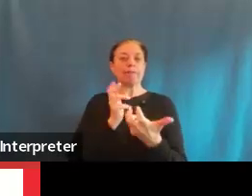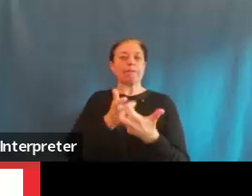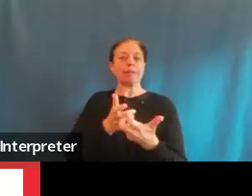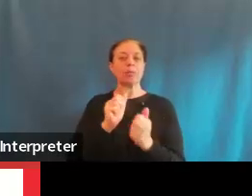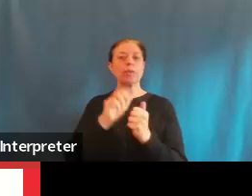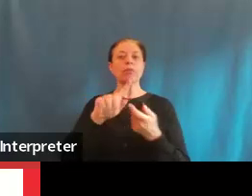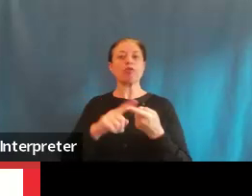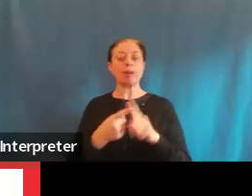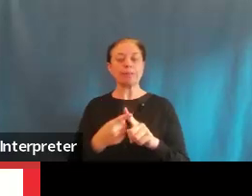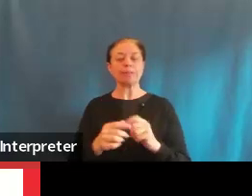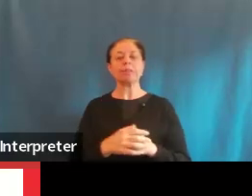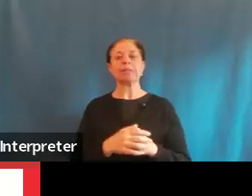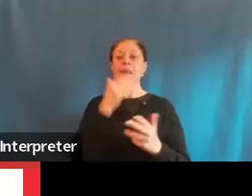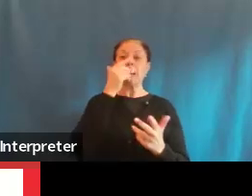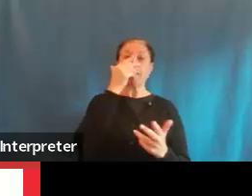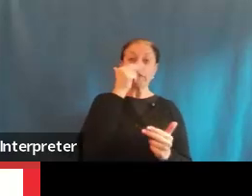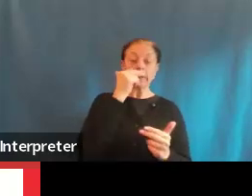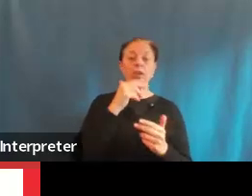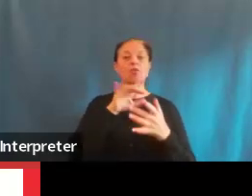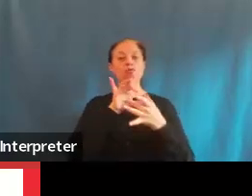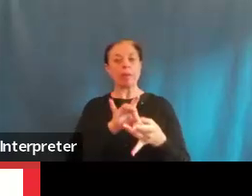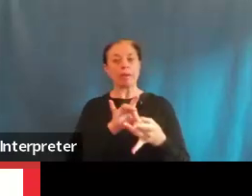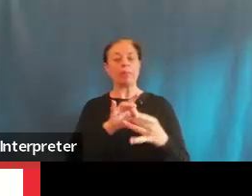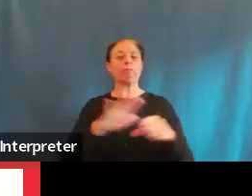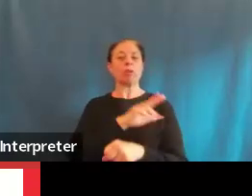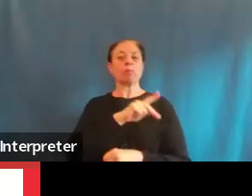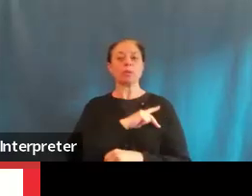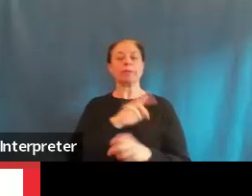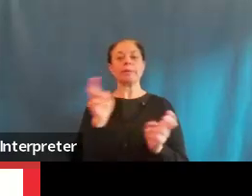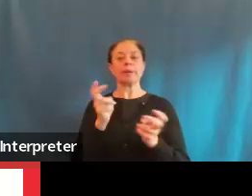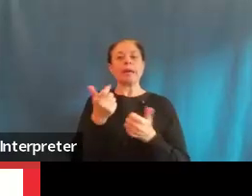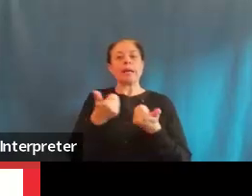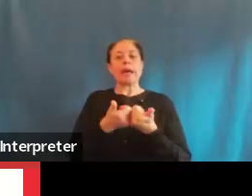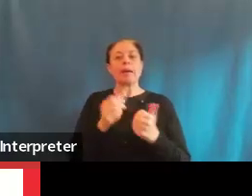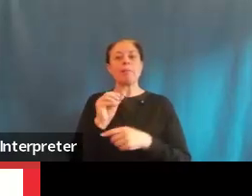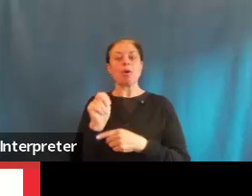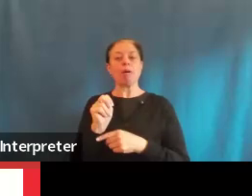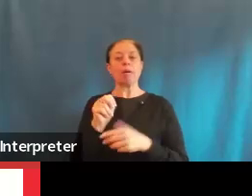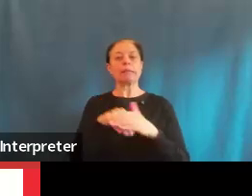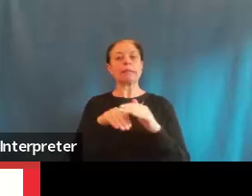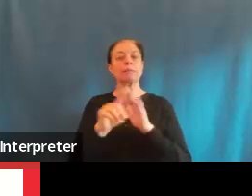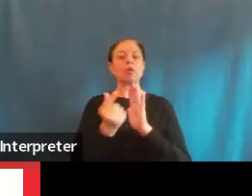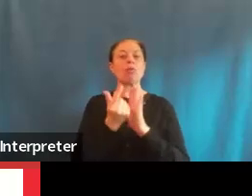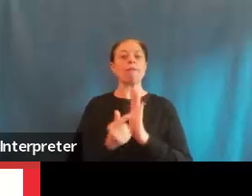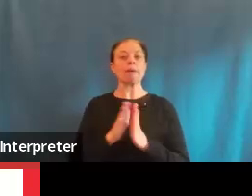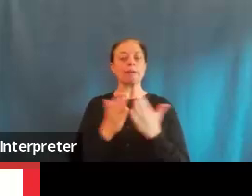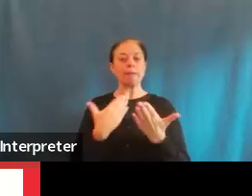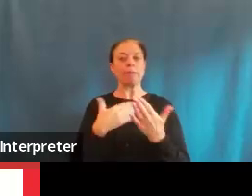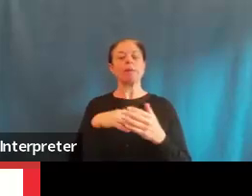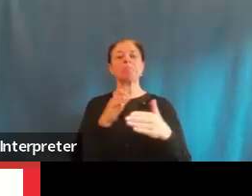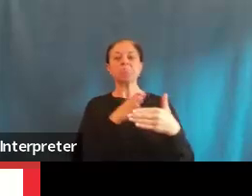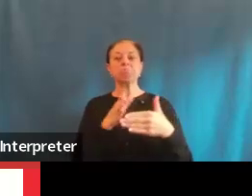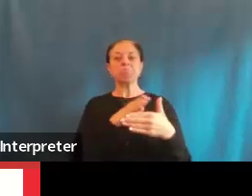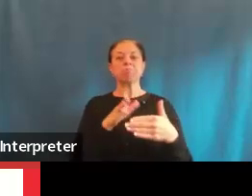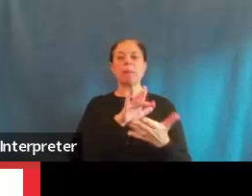friends. Funny, relatable, and full of personality, Game On is an accessible graphic novel that will resonate with a wide range of